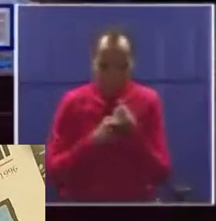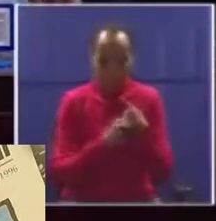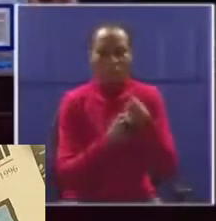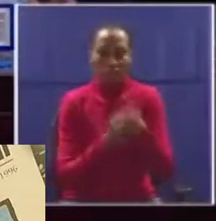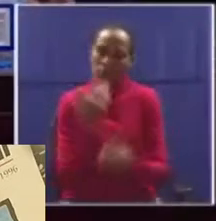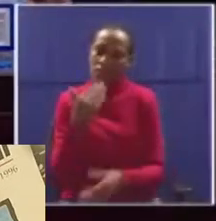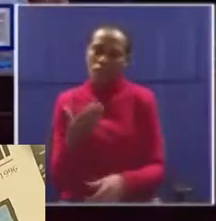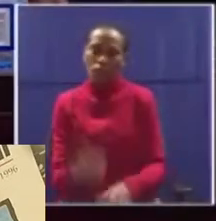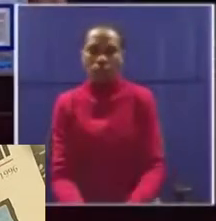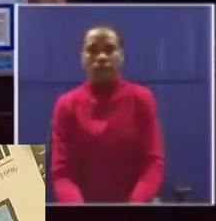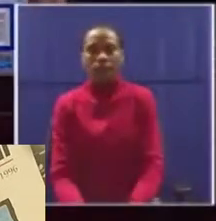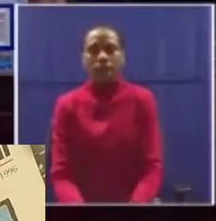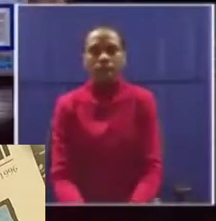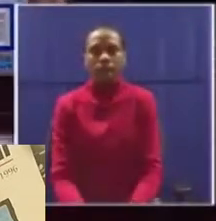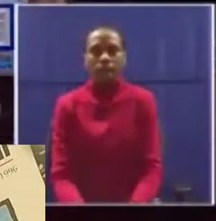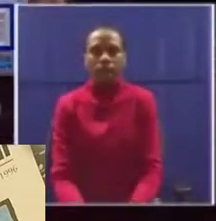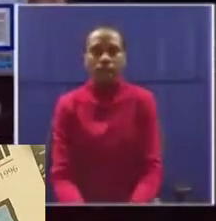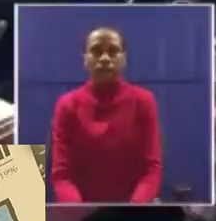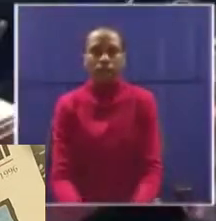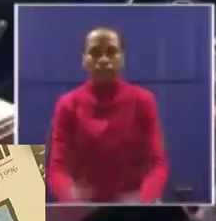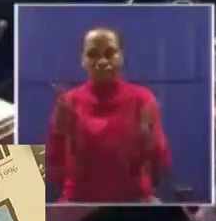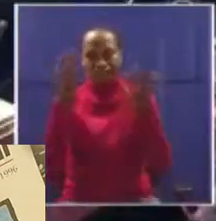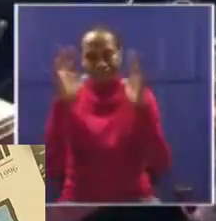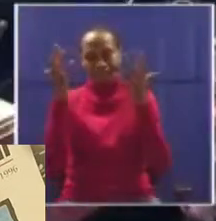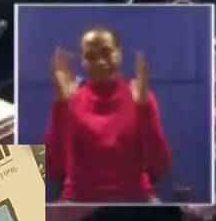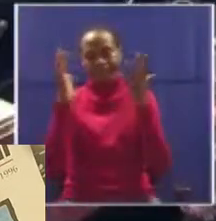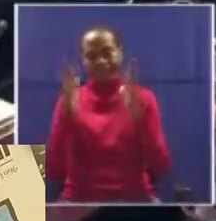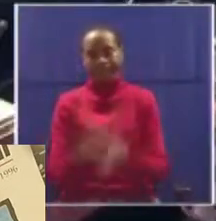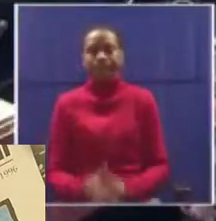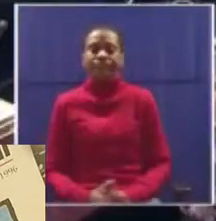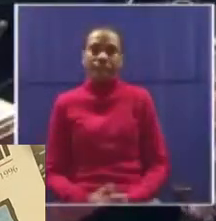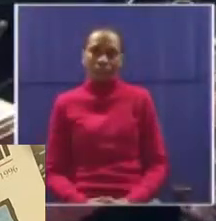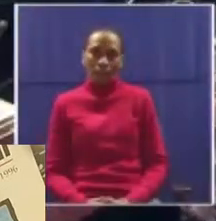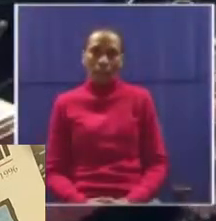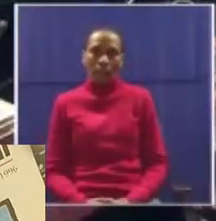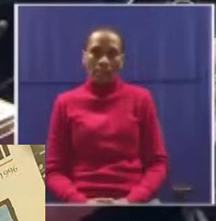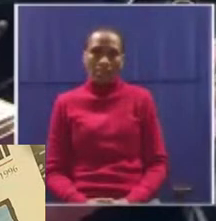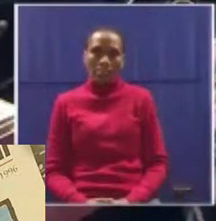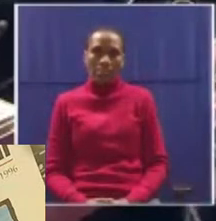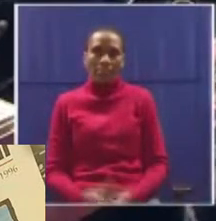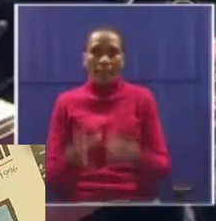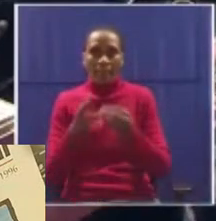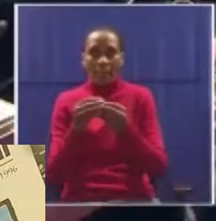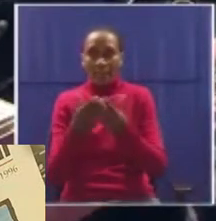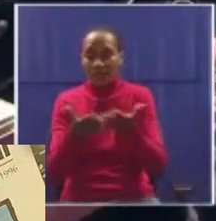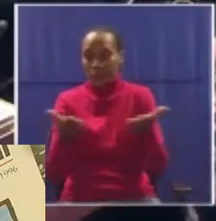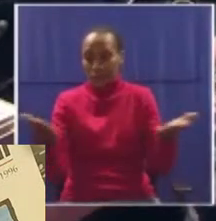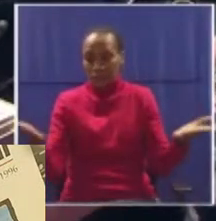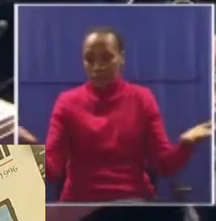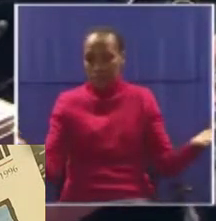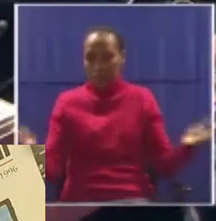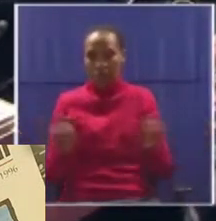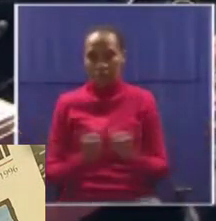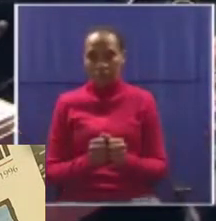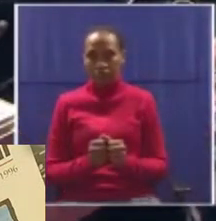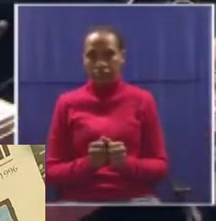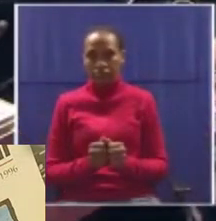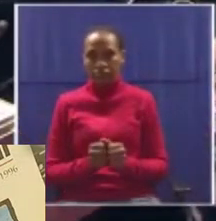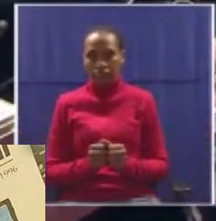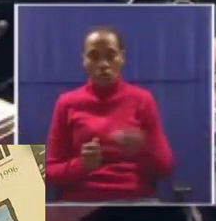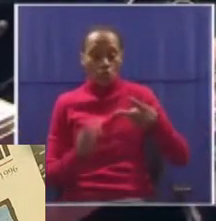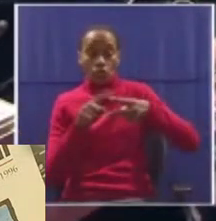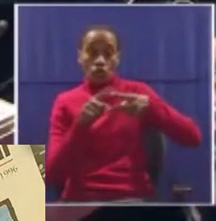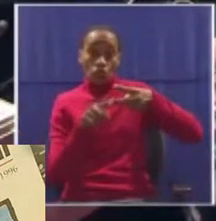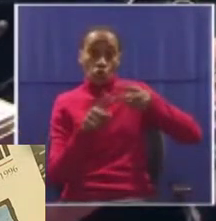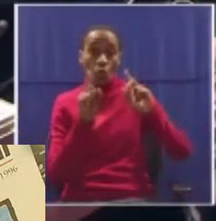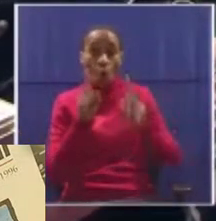thank you thank you honorable members I will put the